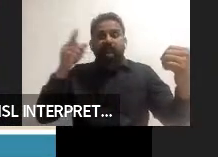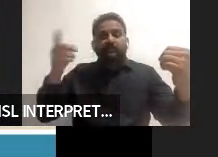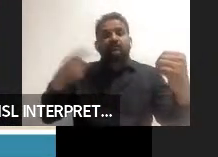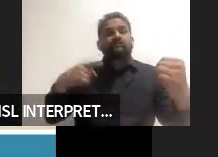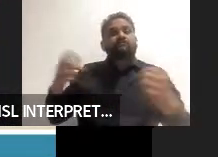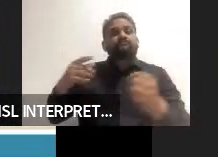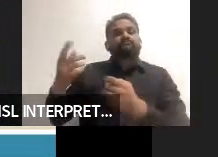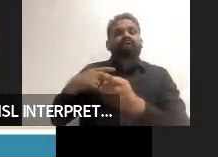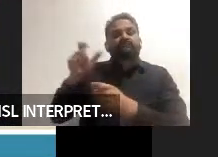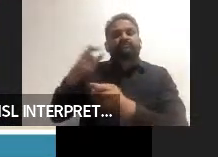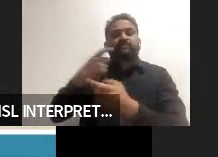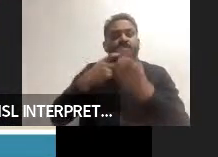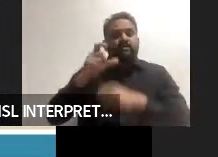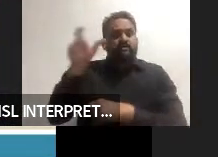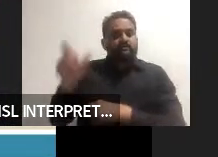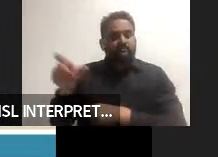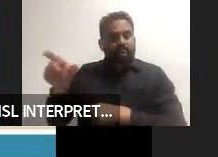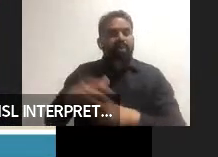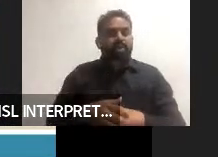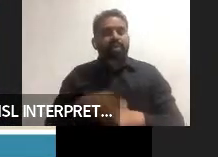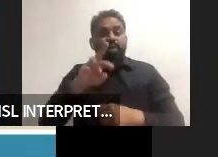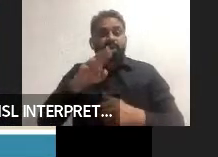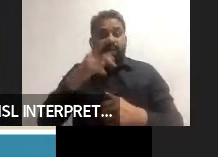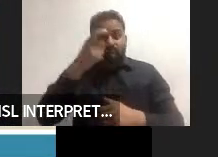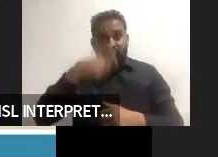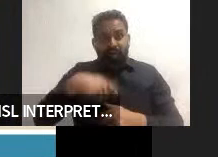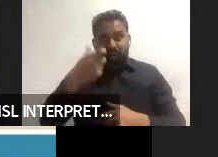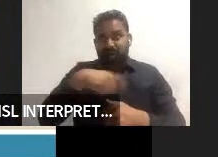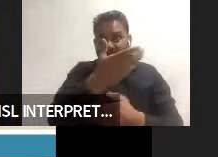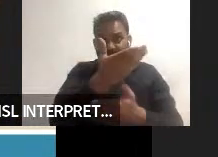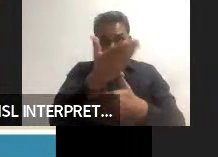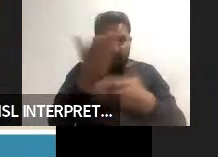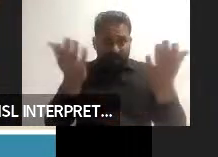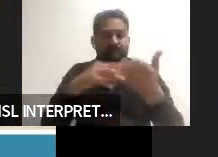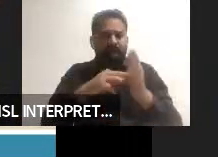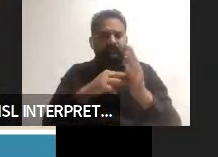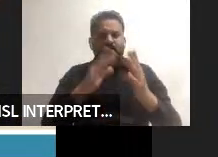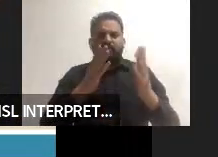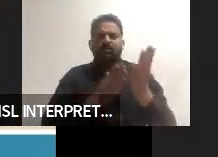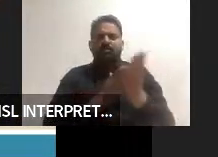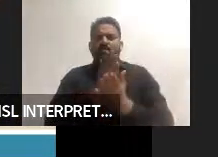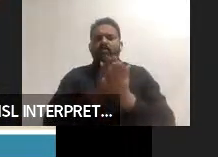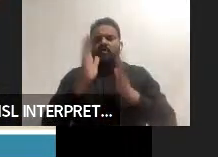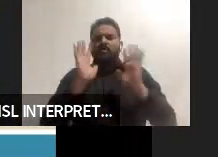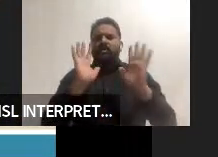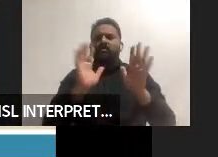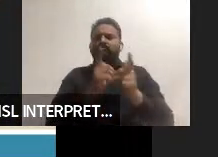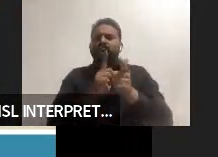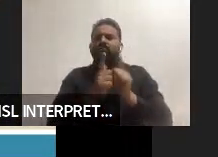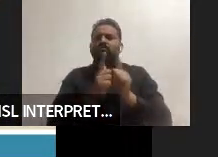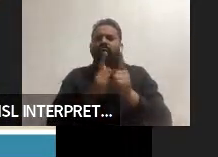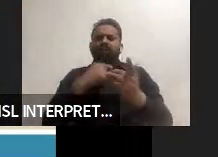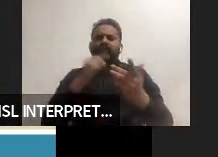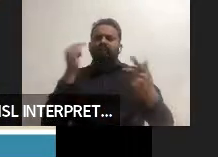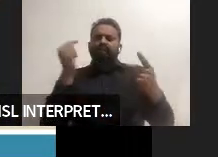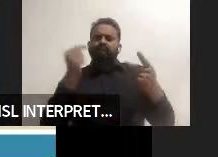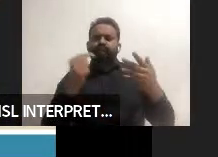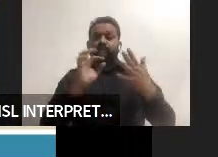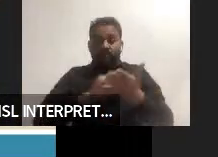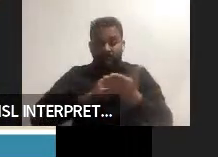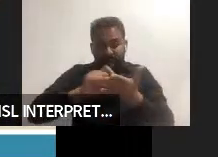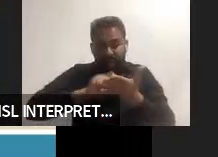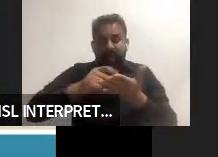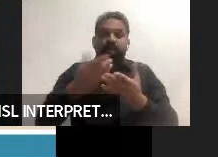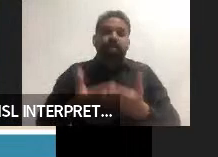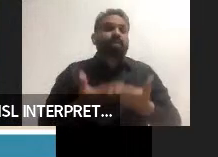form. You are presenting your argument in a systematic and logical way, but you are doing it in written form. And